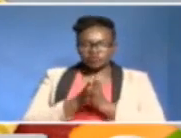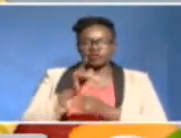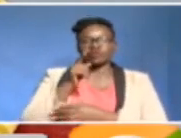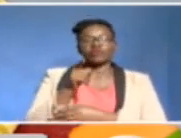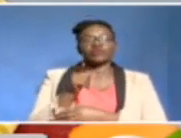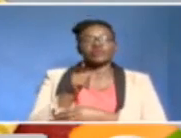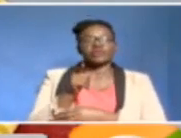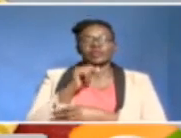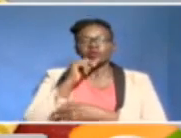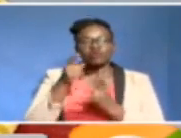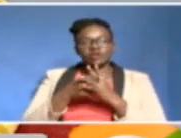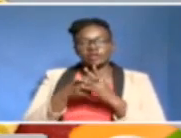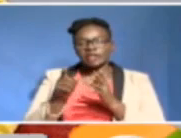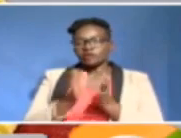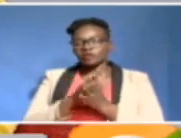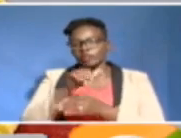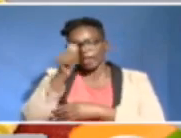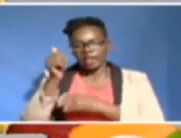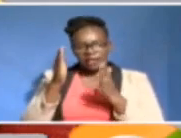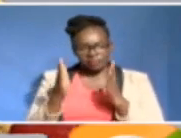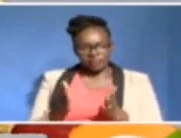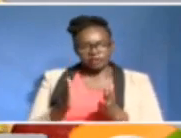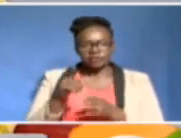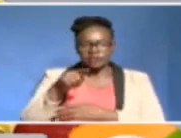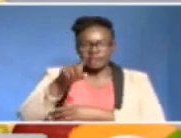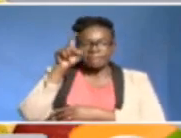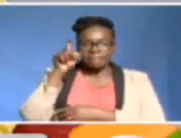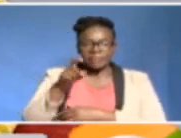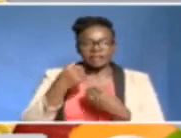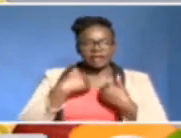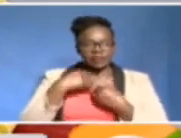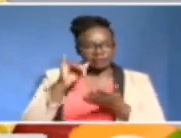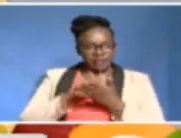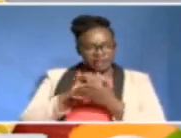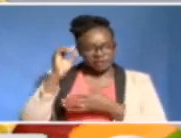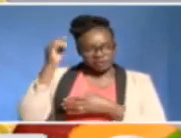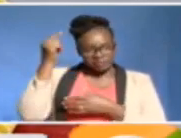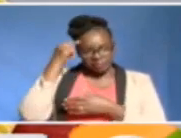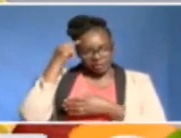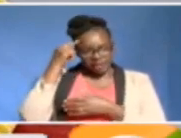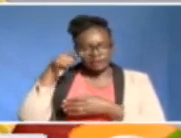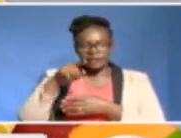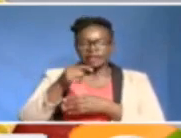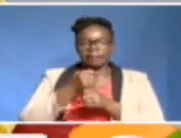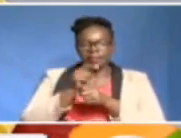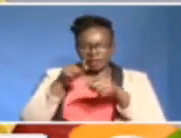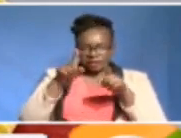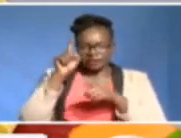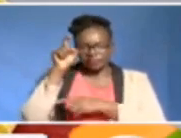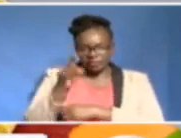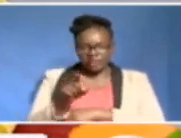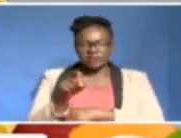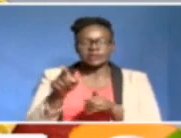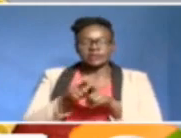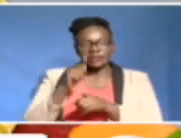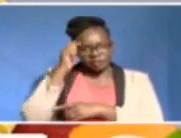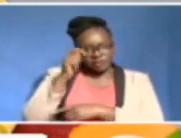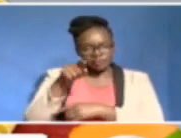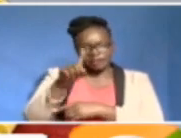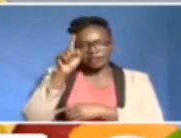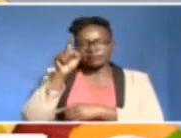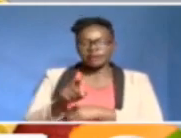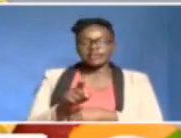start from someone else. You have to be, have that perception. You have to be self-made. You have to have self-respect. You have to